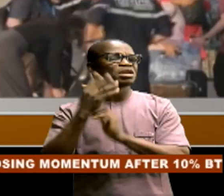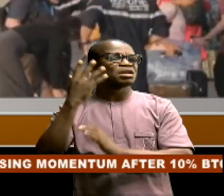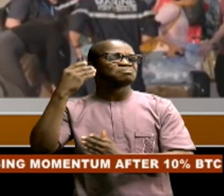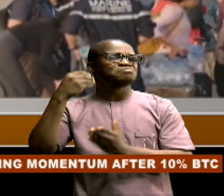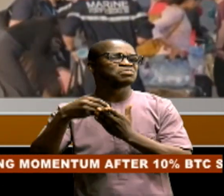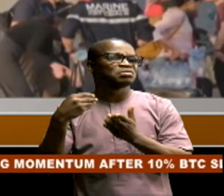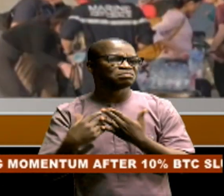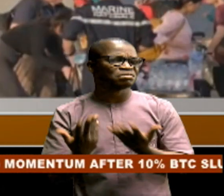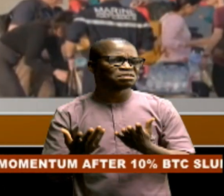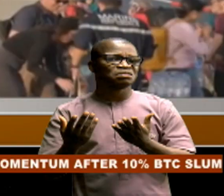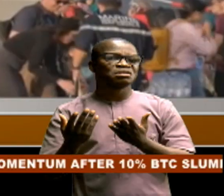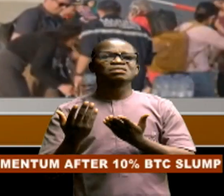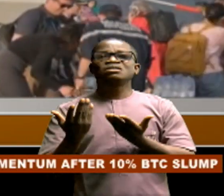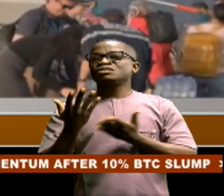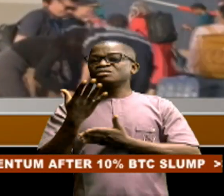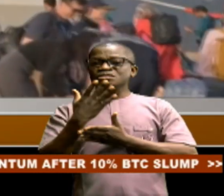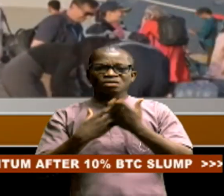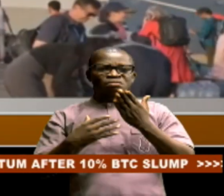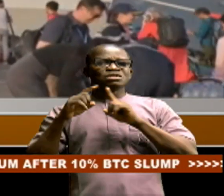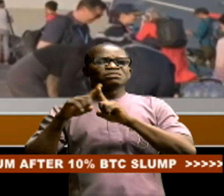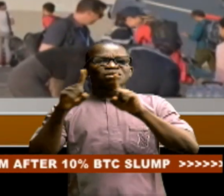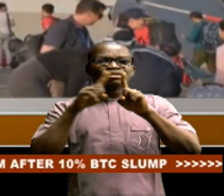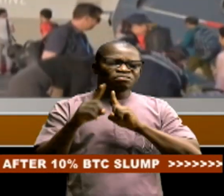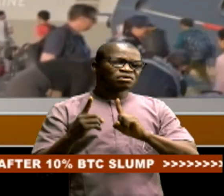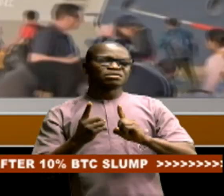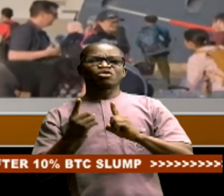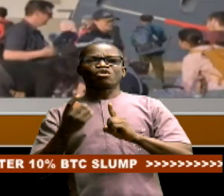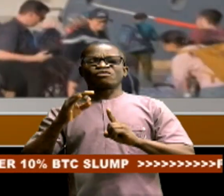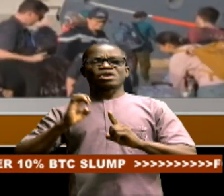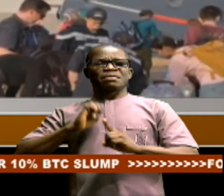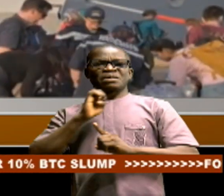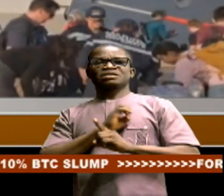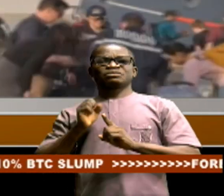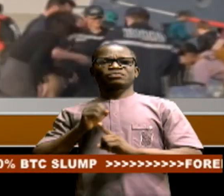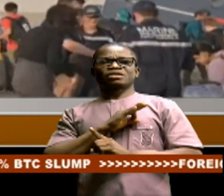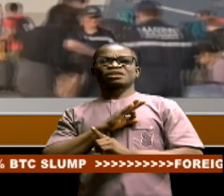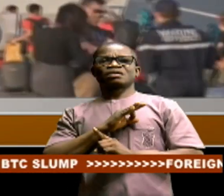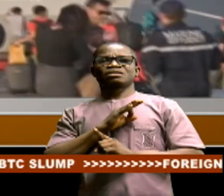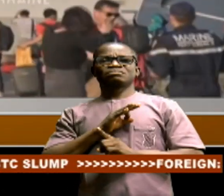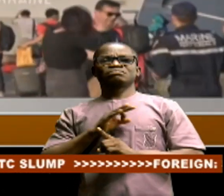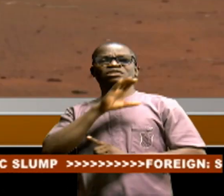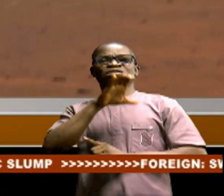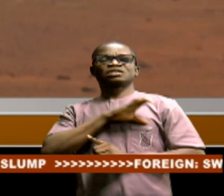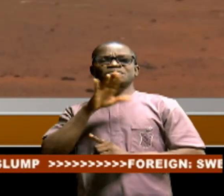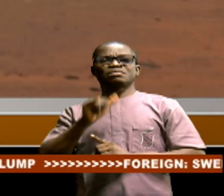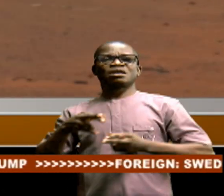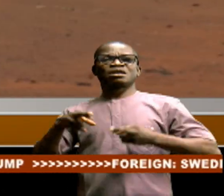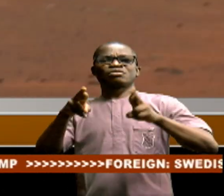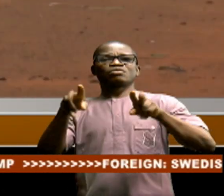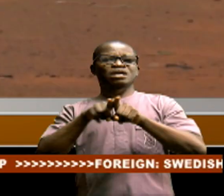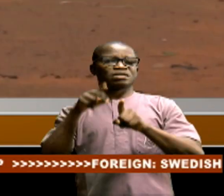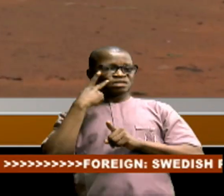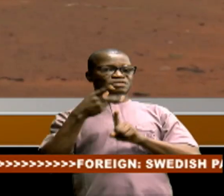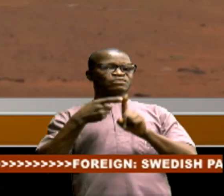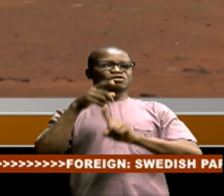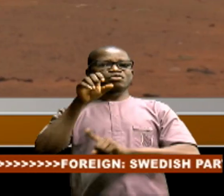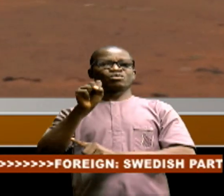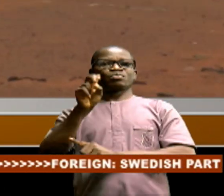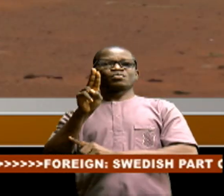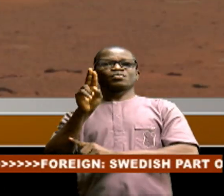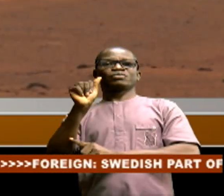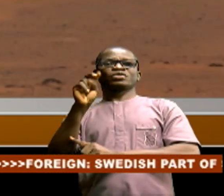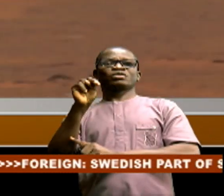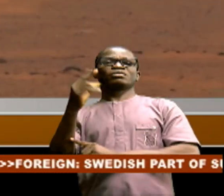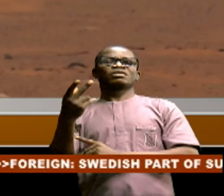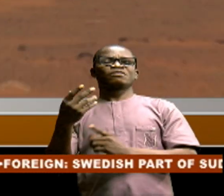have scrambled to evacuate embassy staff and citizens by road, air and sea from Sudan, where fighting between the